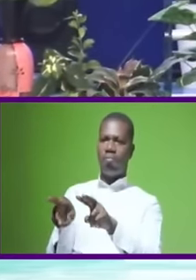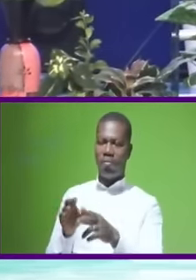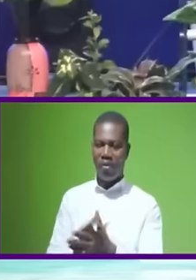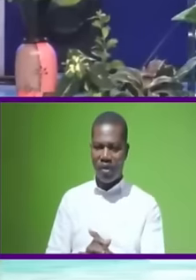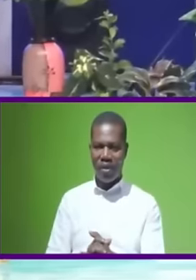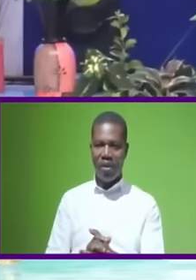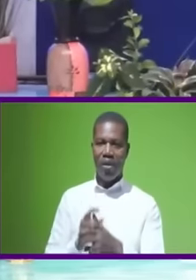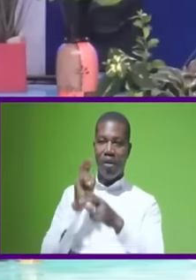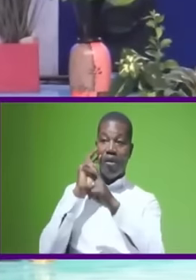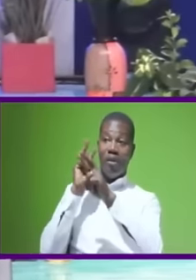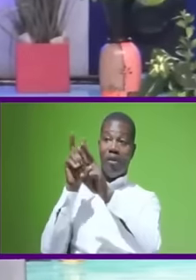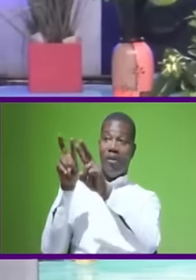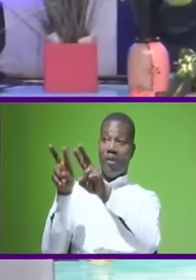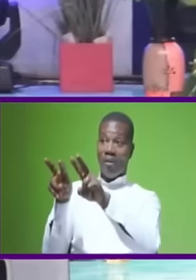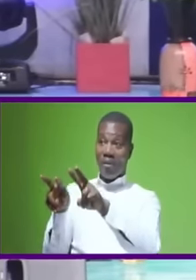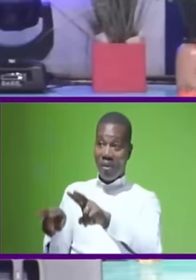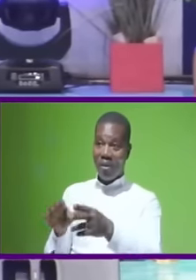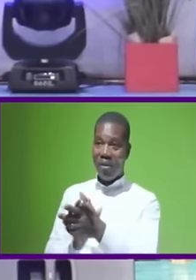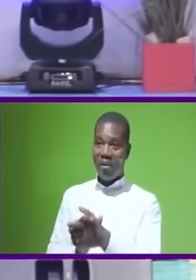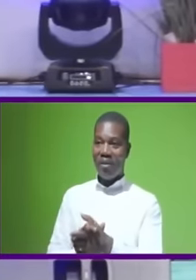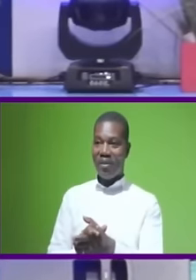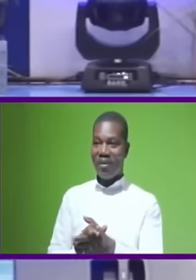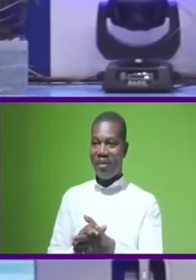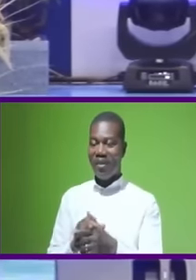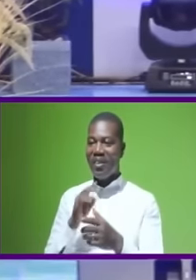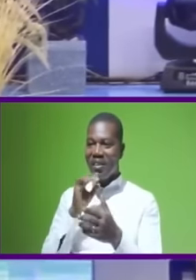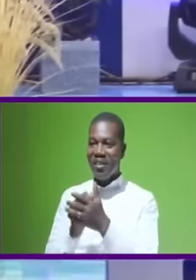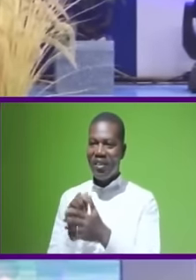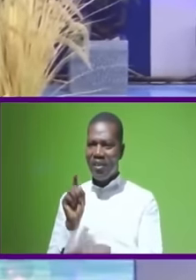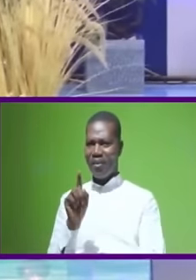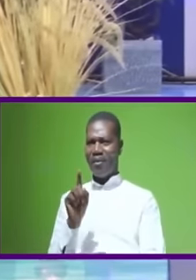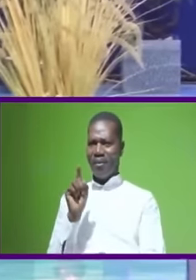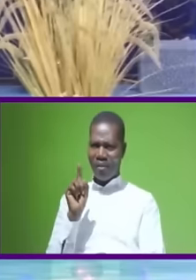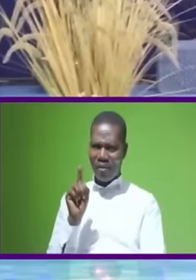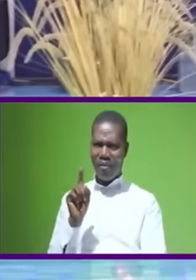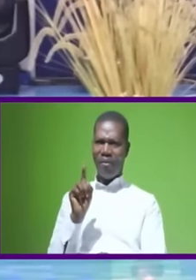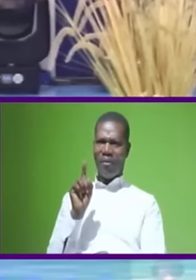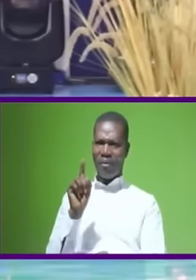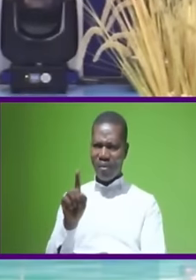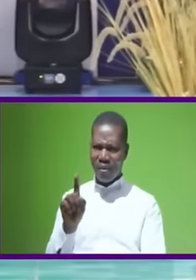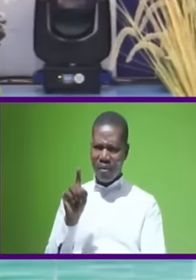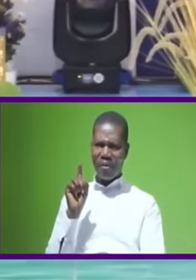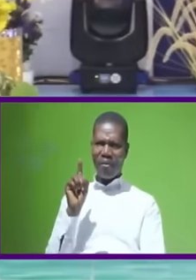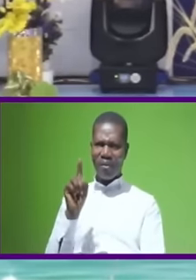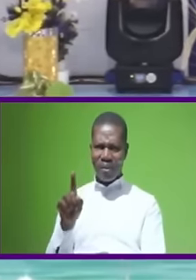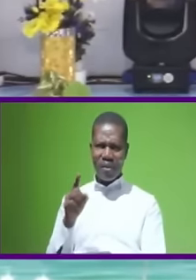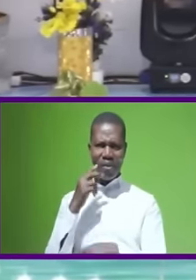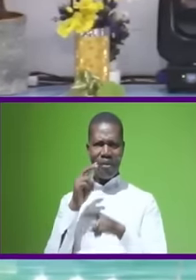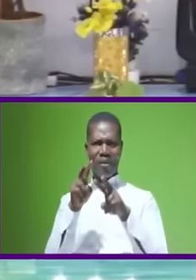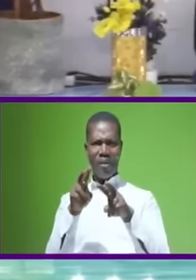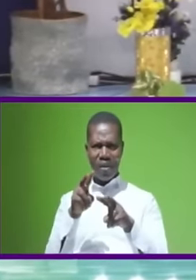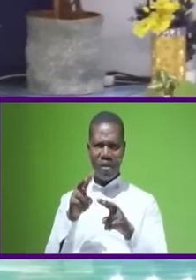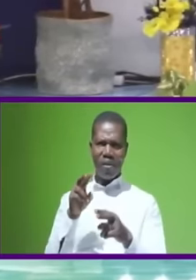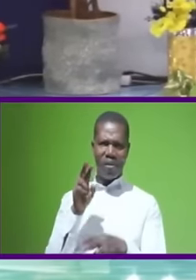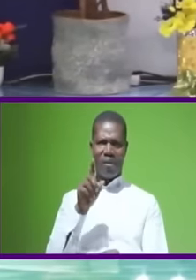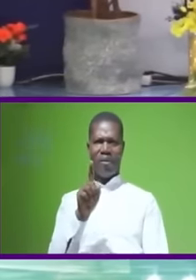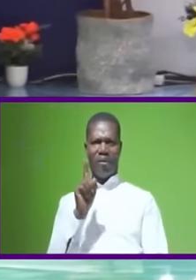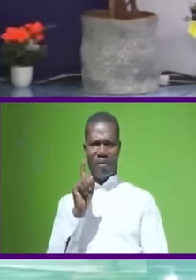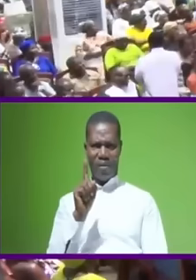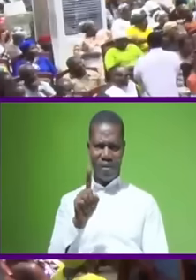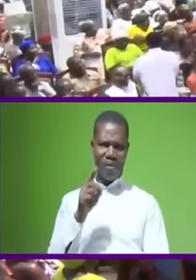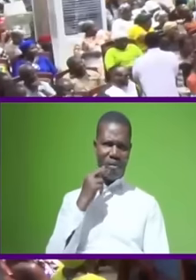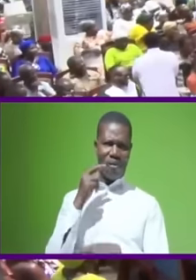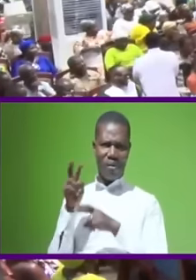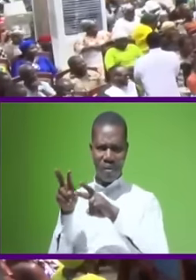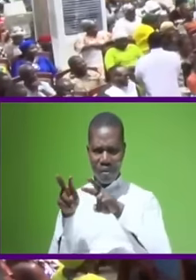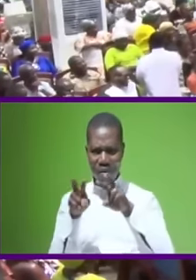no ehwe wa sada de reverse as wonko So Adam and Eve